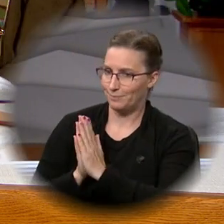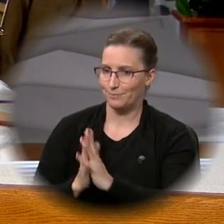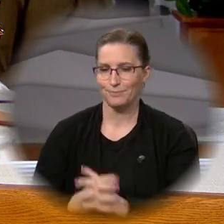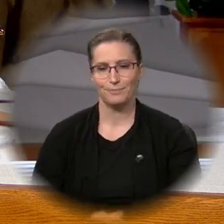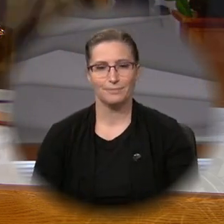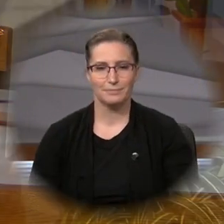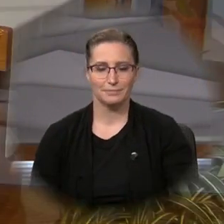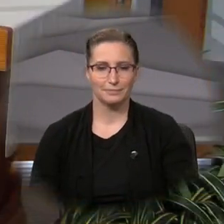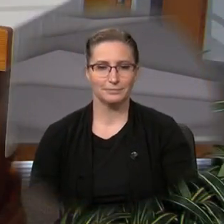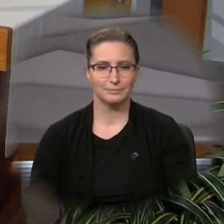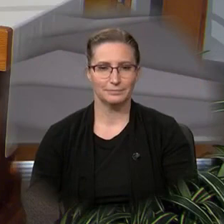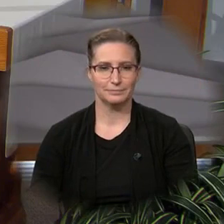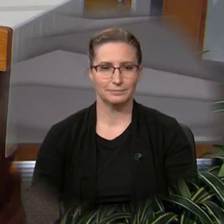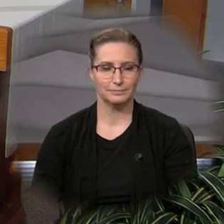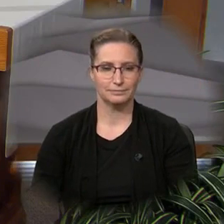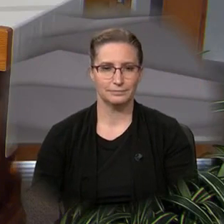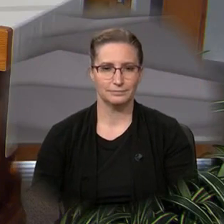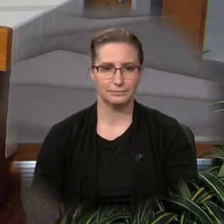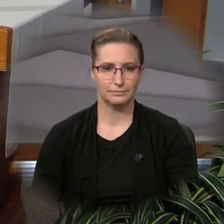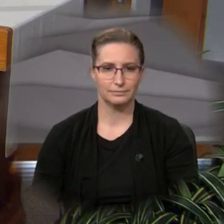Amen.